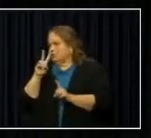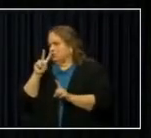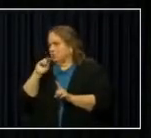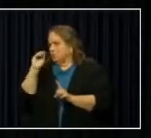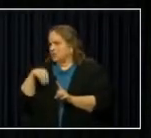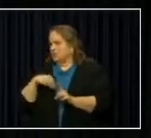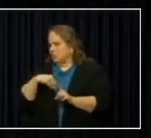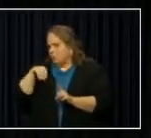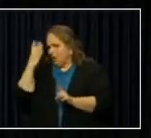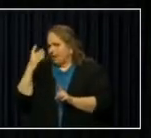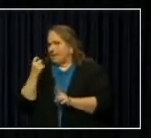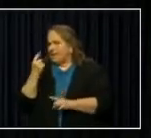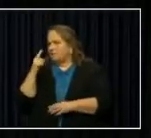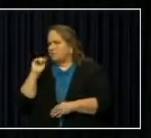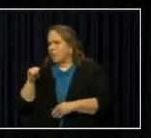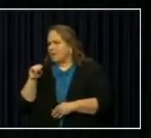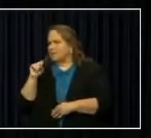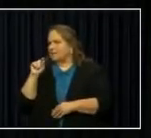80.62% white,